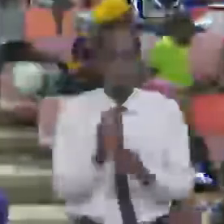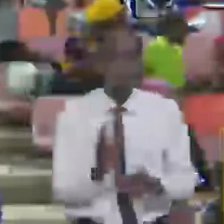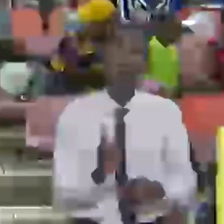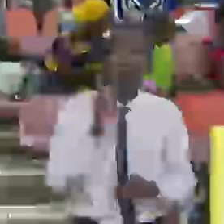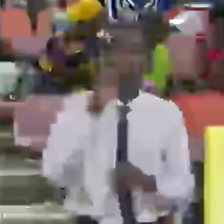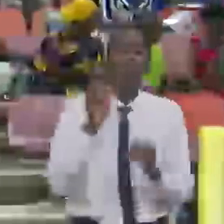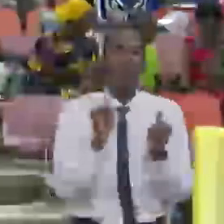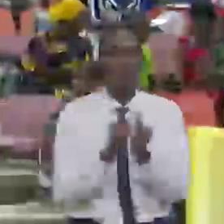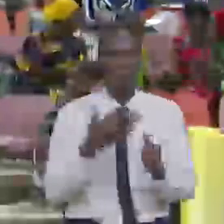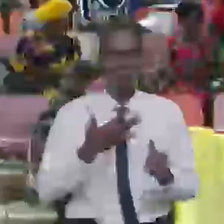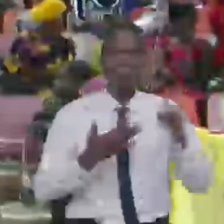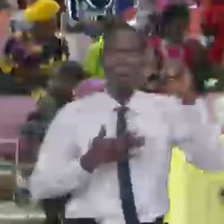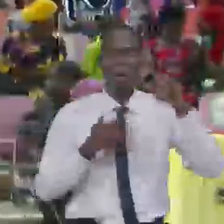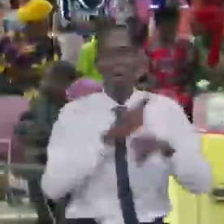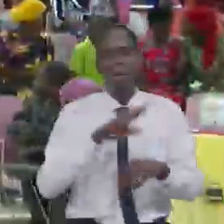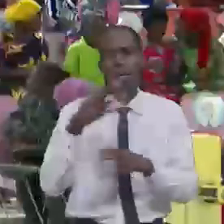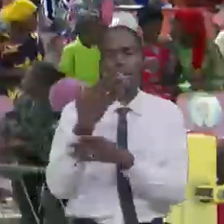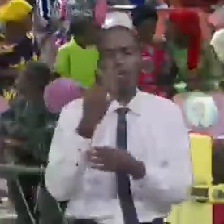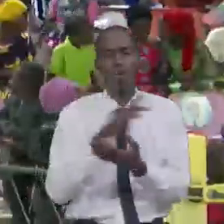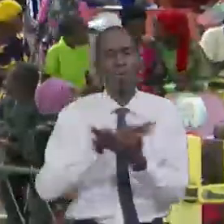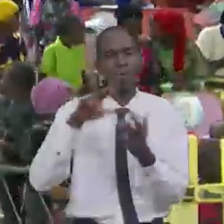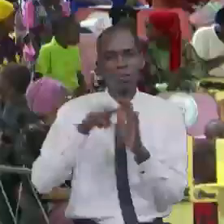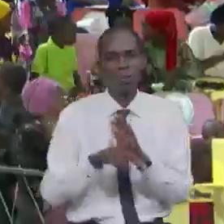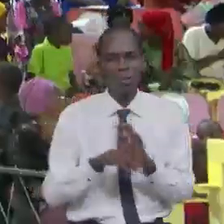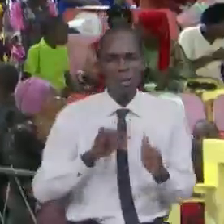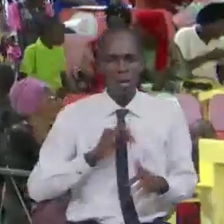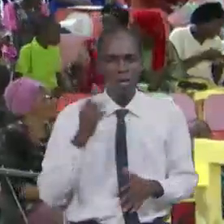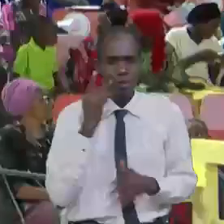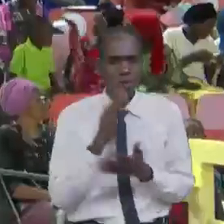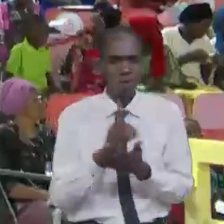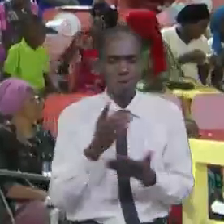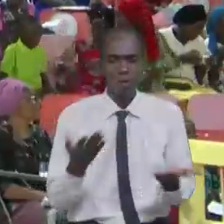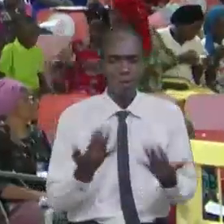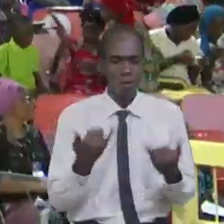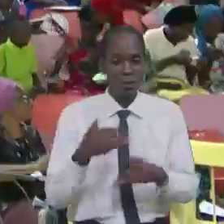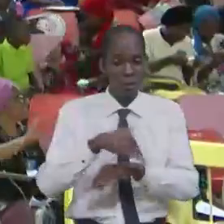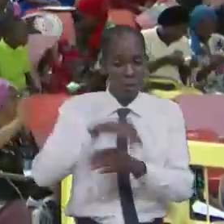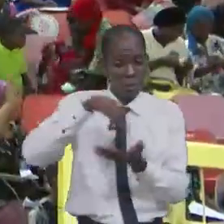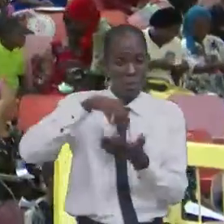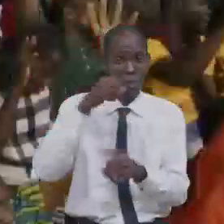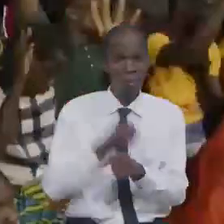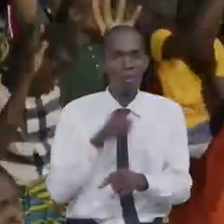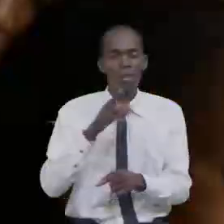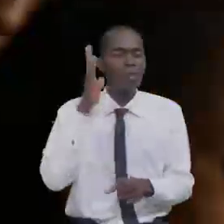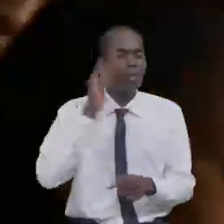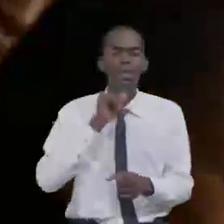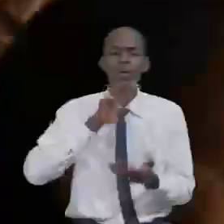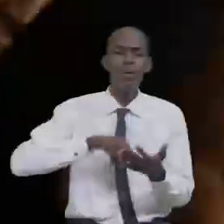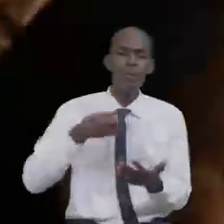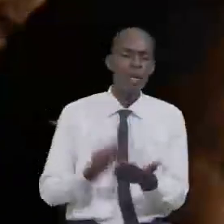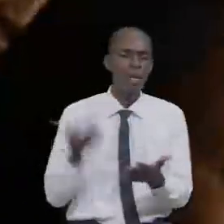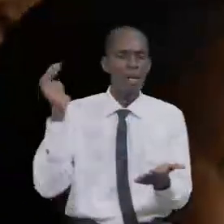my righteousness. I see somebody here tonight. This year, you will not fall again.